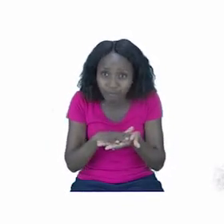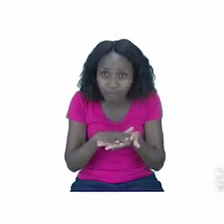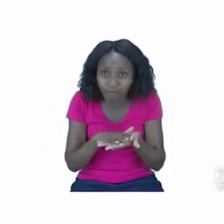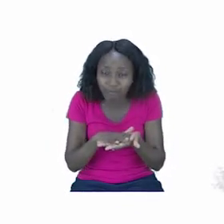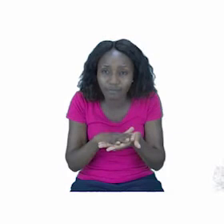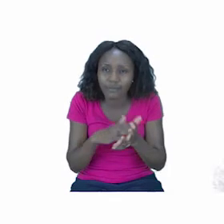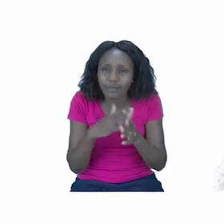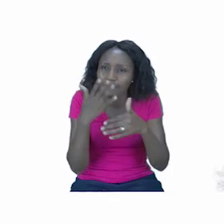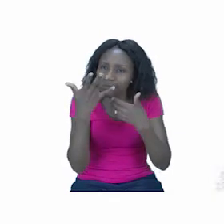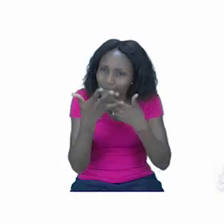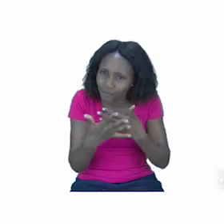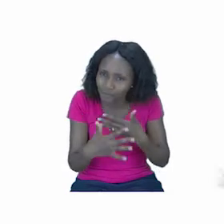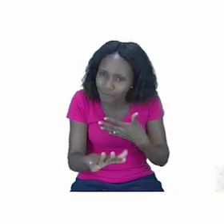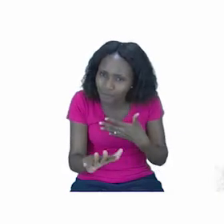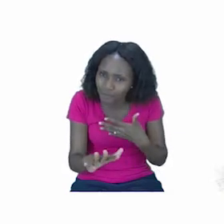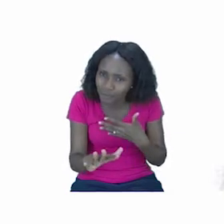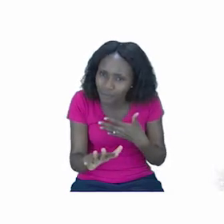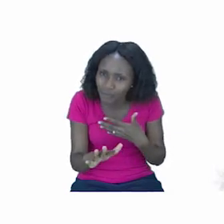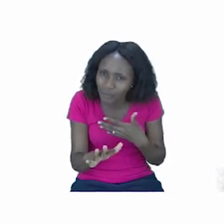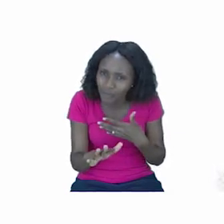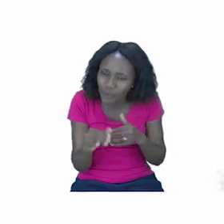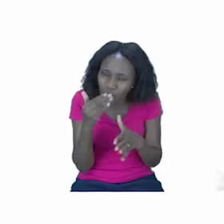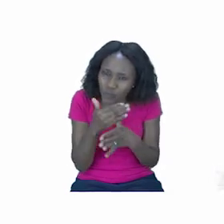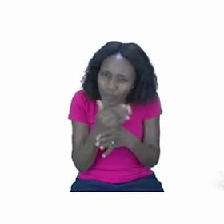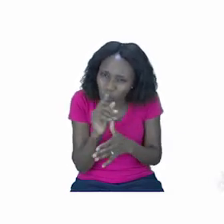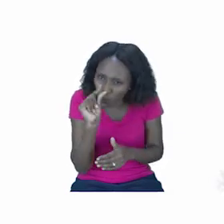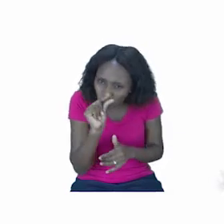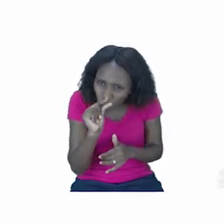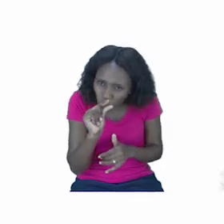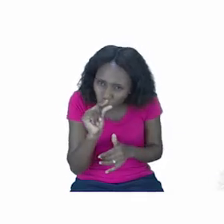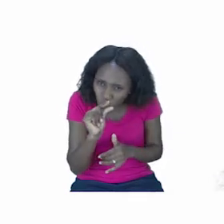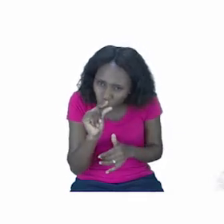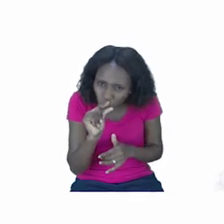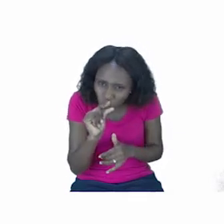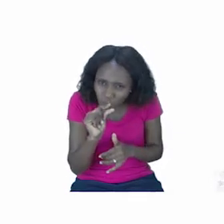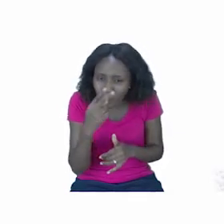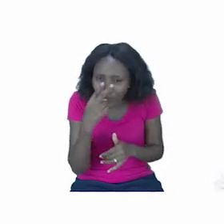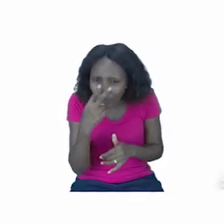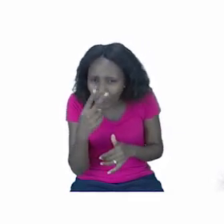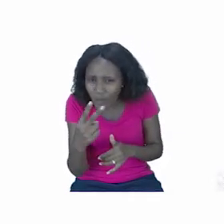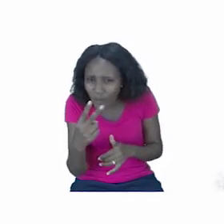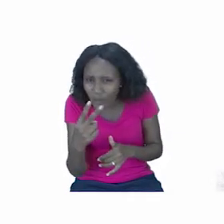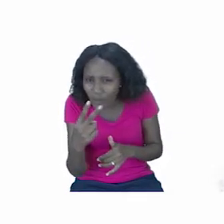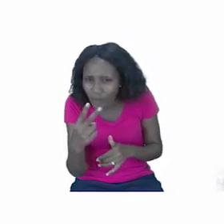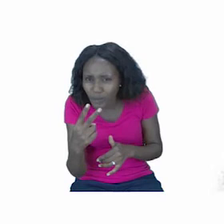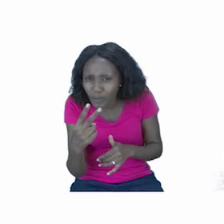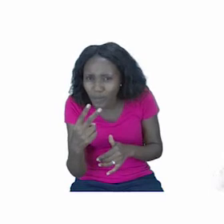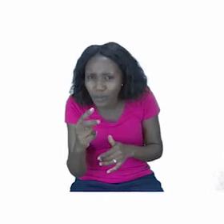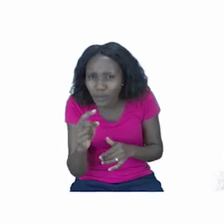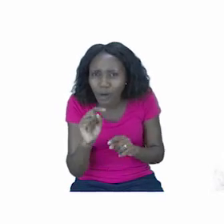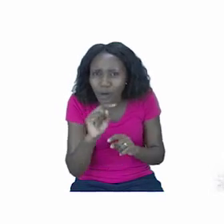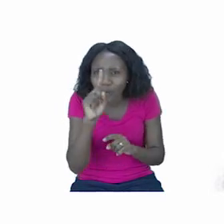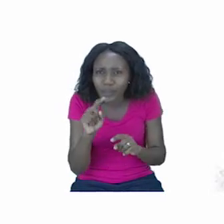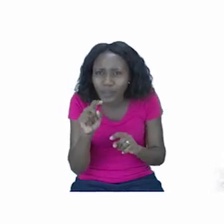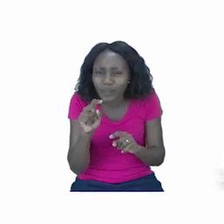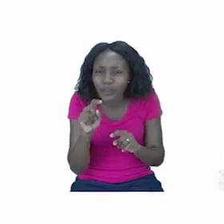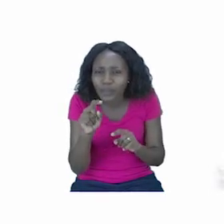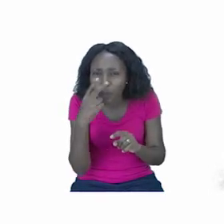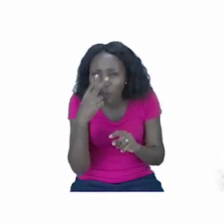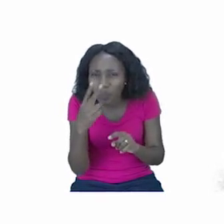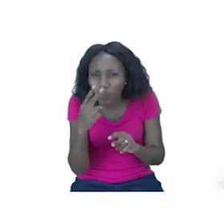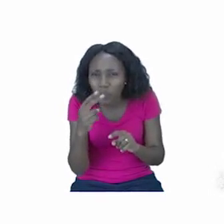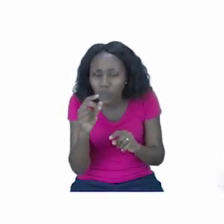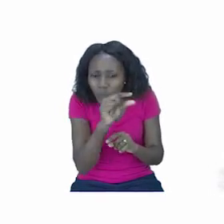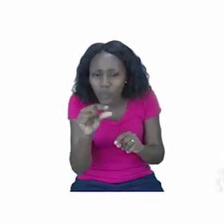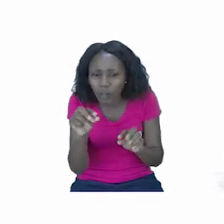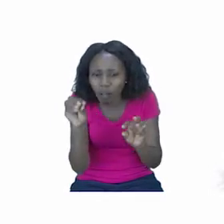are done, there is a little exercise there. You can see it. It is asking you to put the letters in